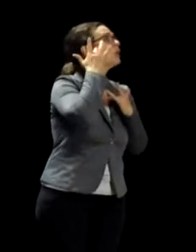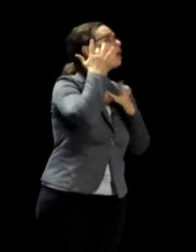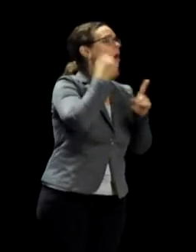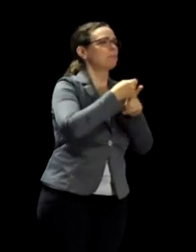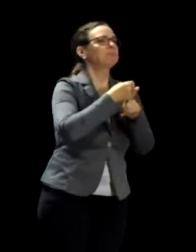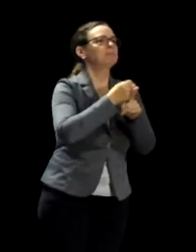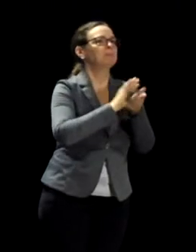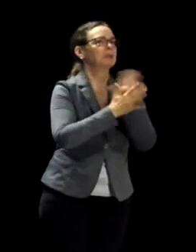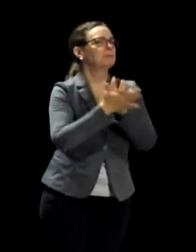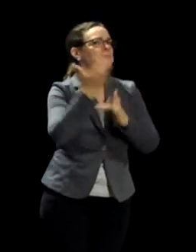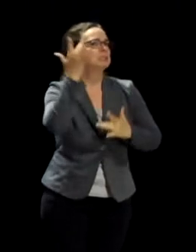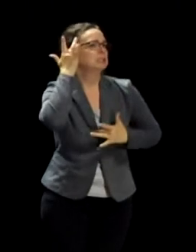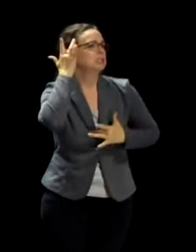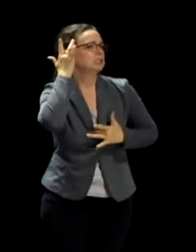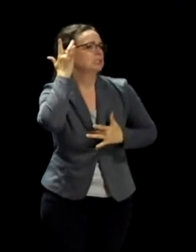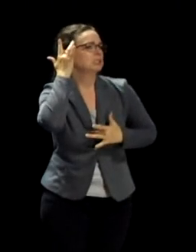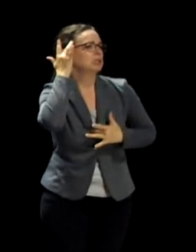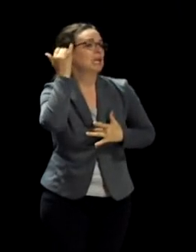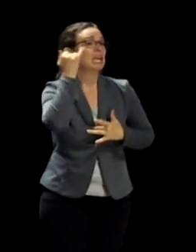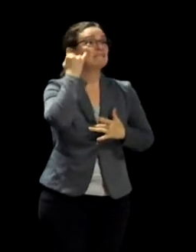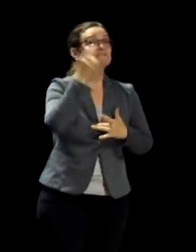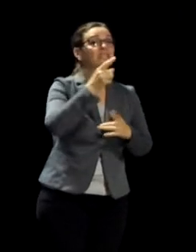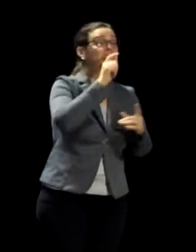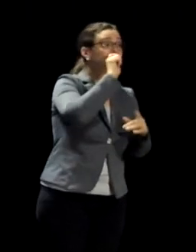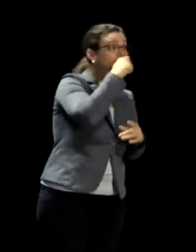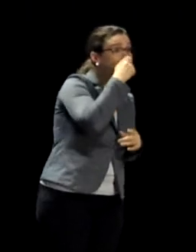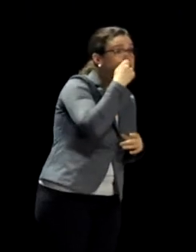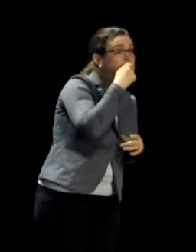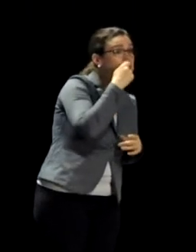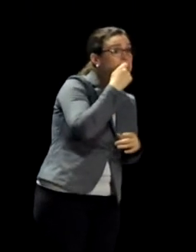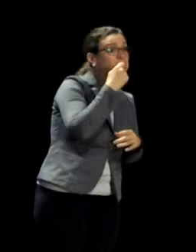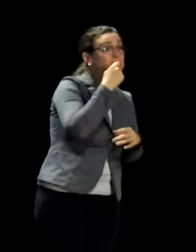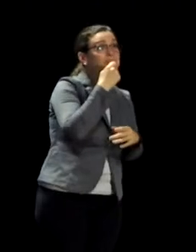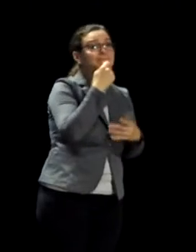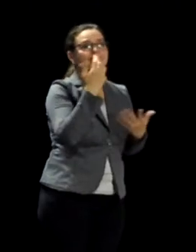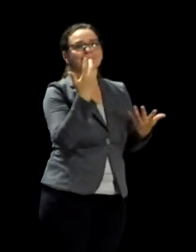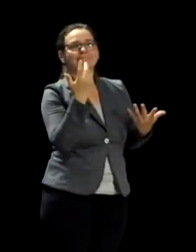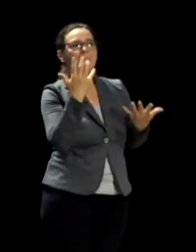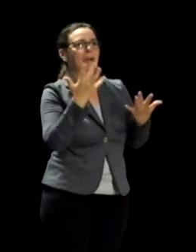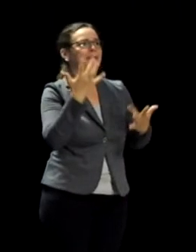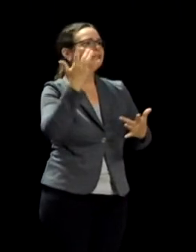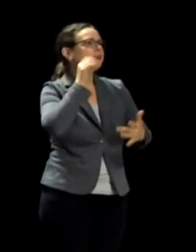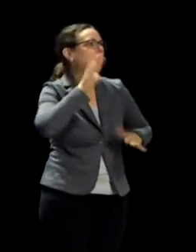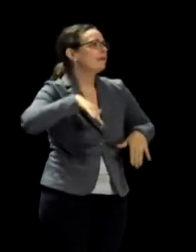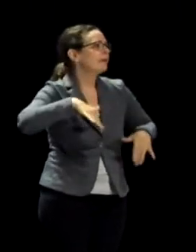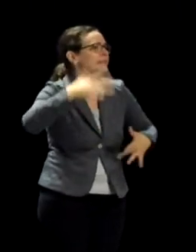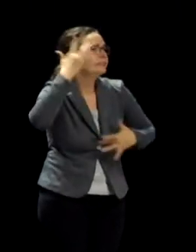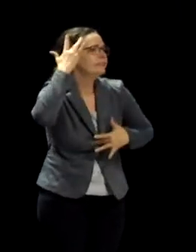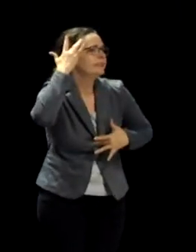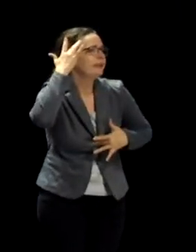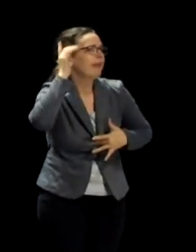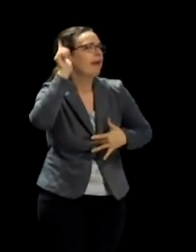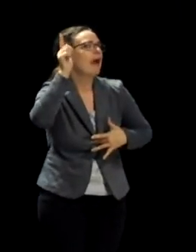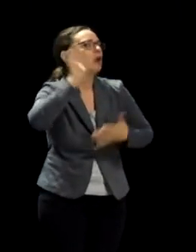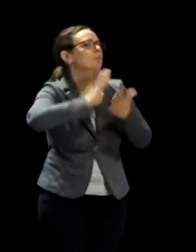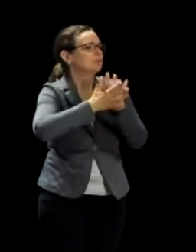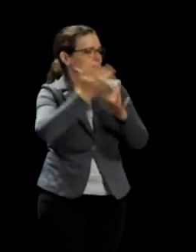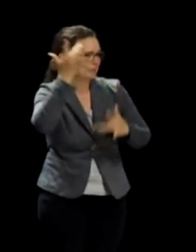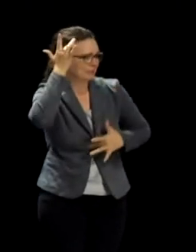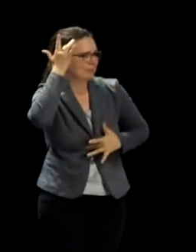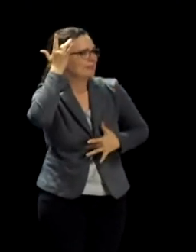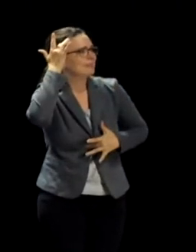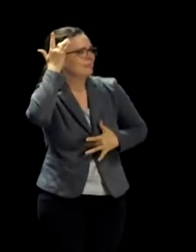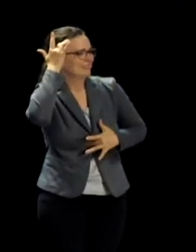So I'm not sure if these folks traveled before the governor's orders or after. Are the test times slowing